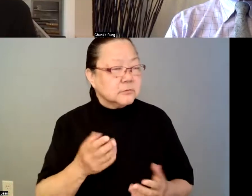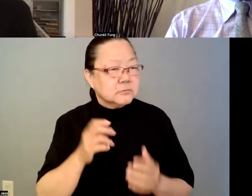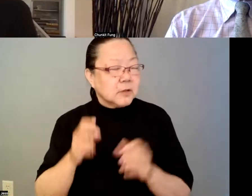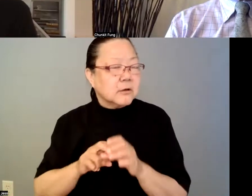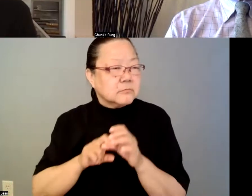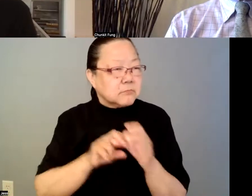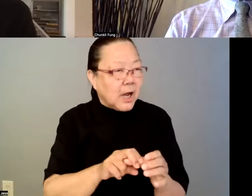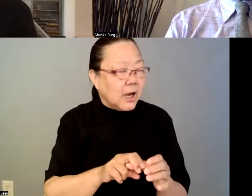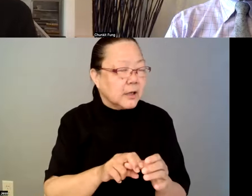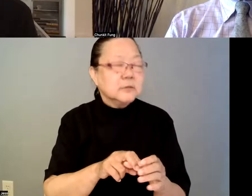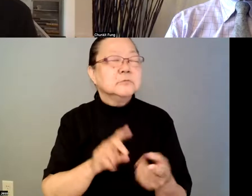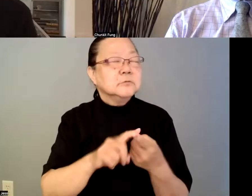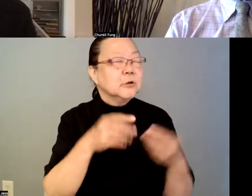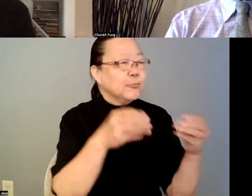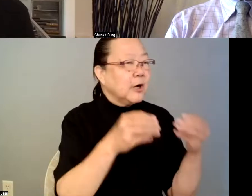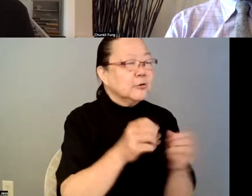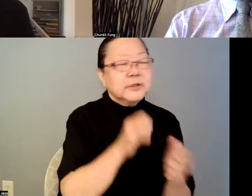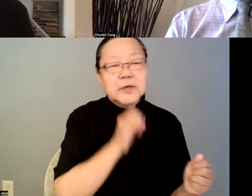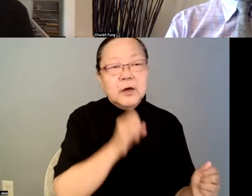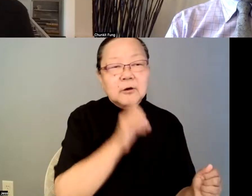them, because our elders, you know,